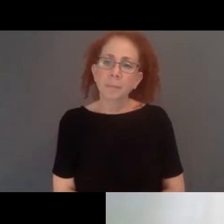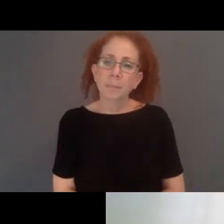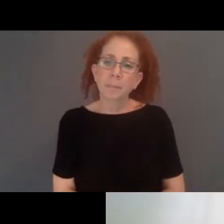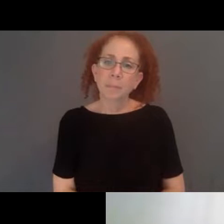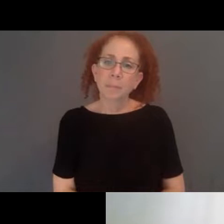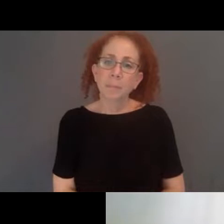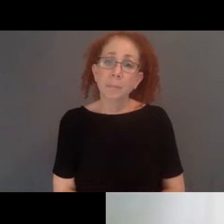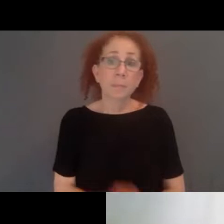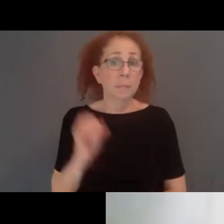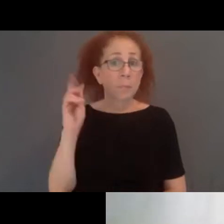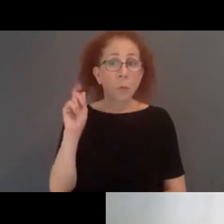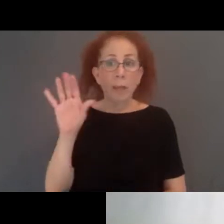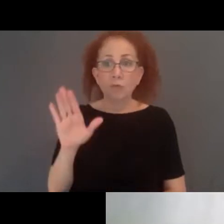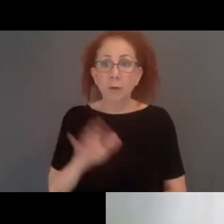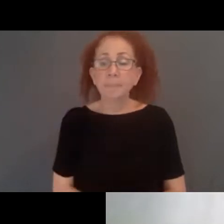Okay, great.